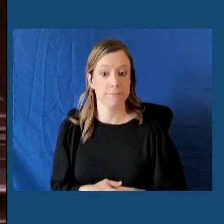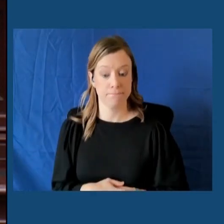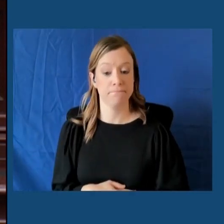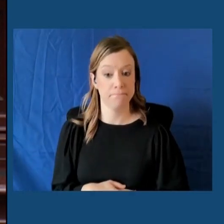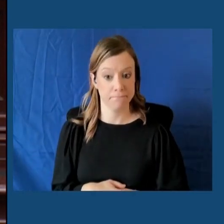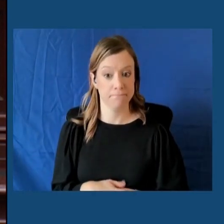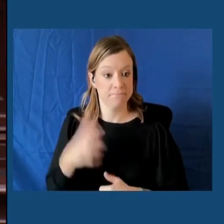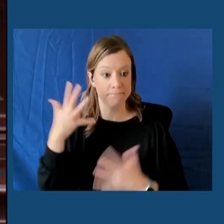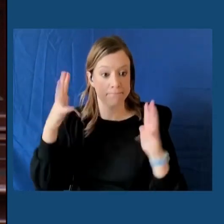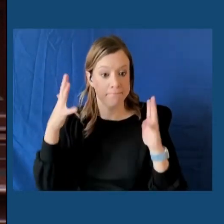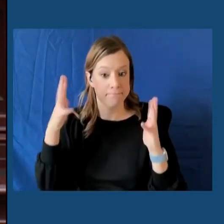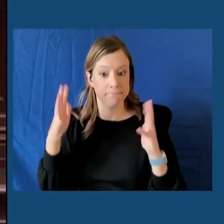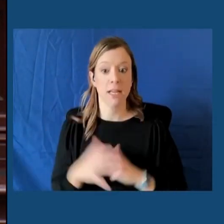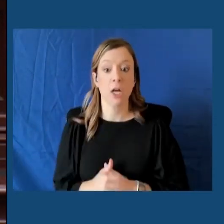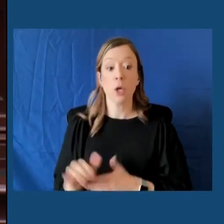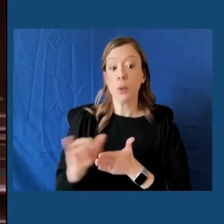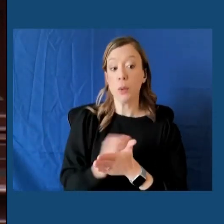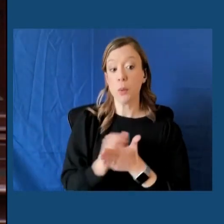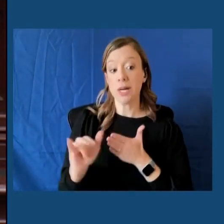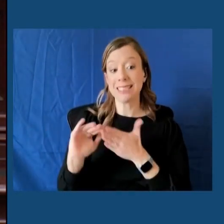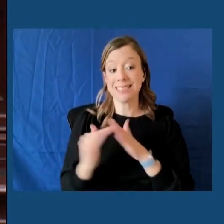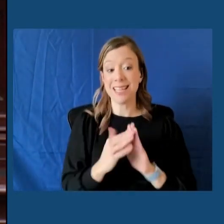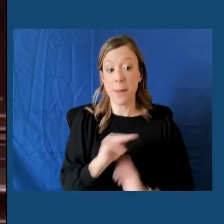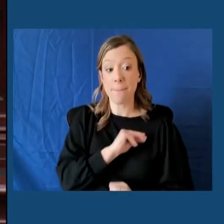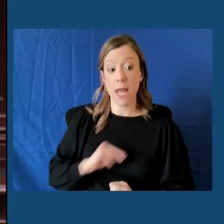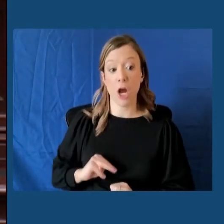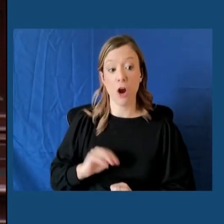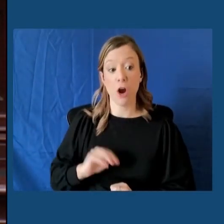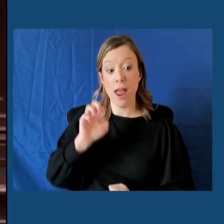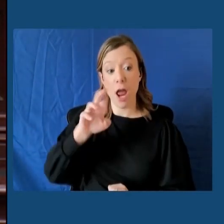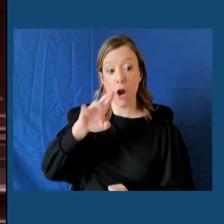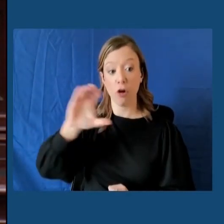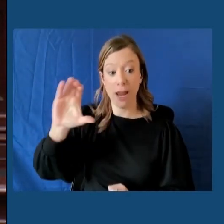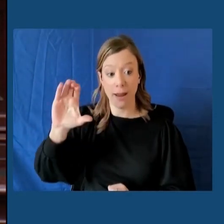New York City Mayor Eric Adams.